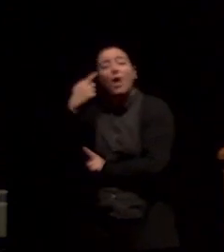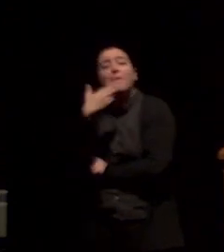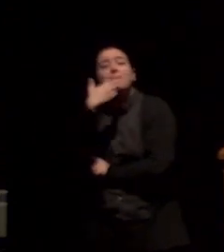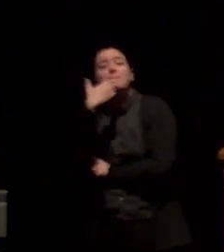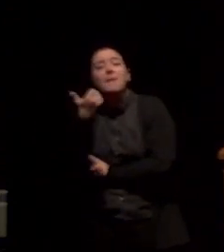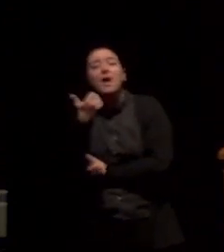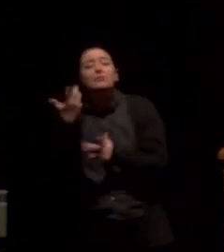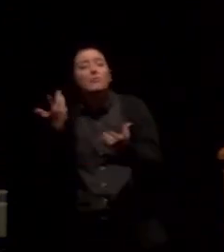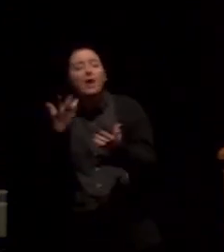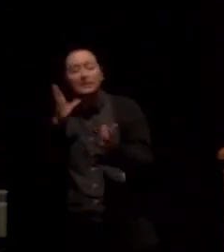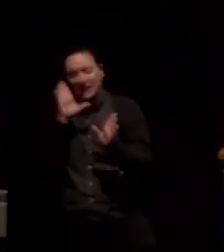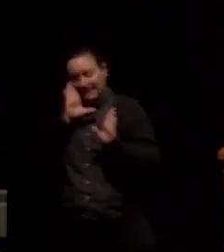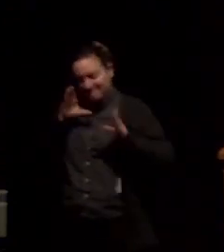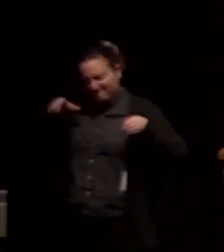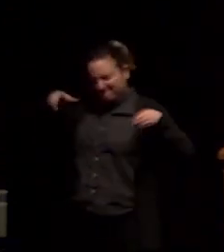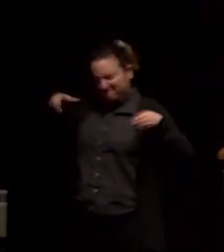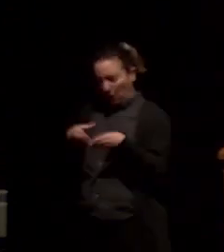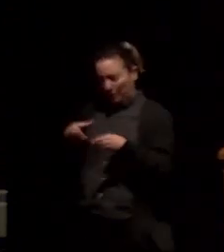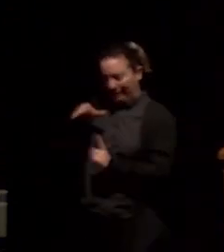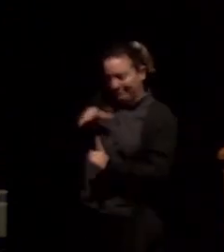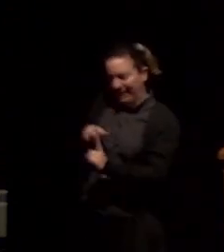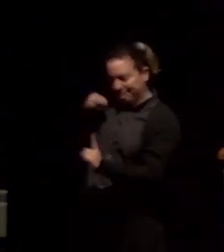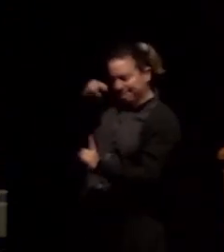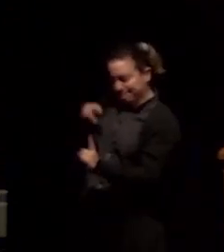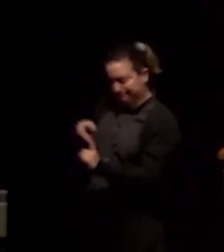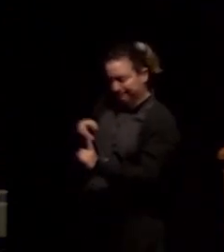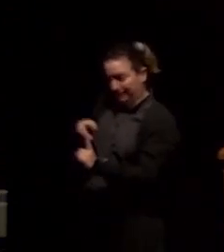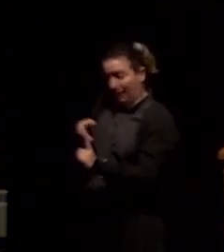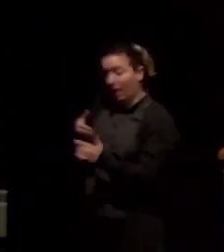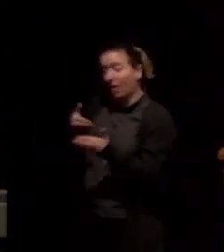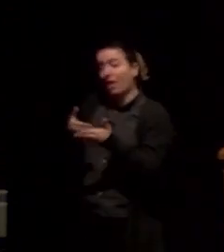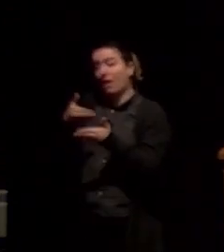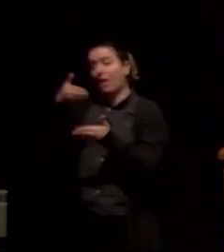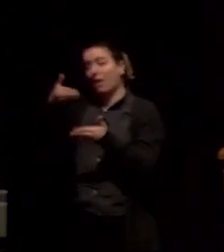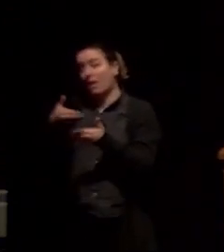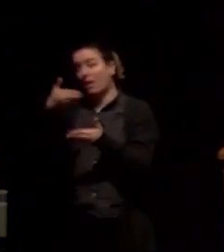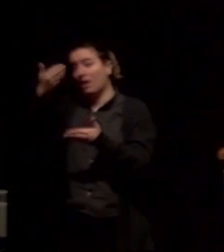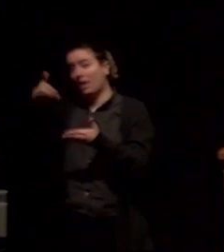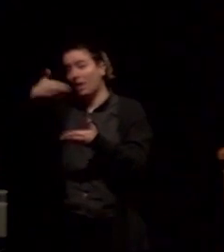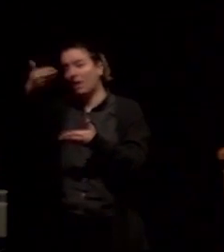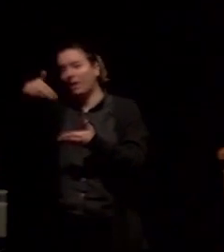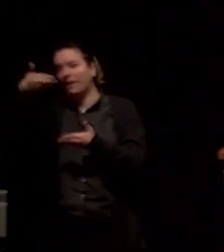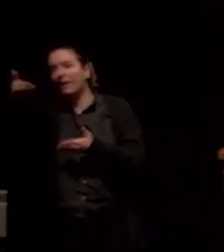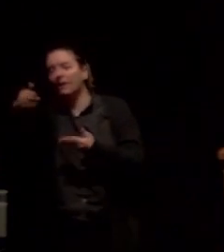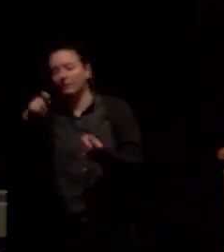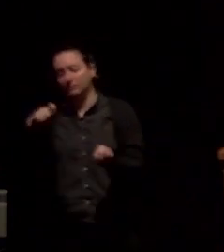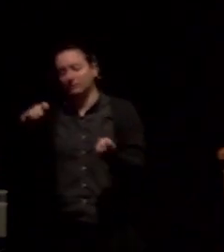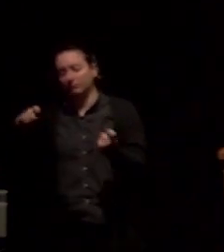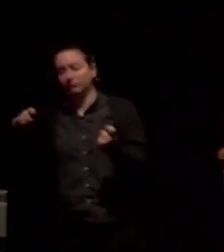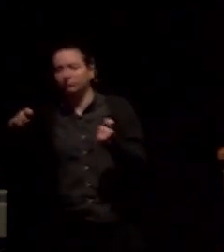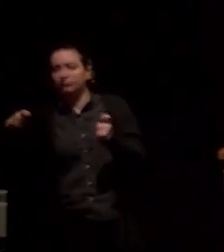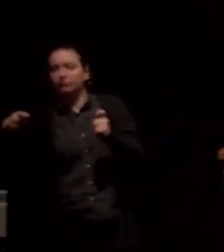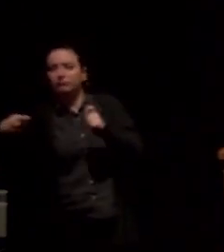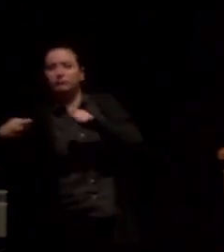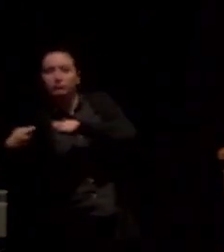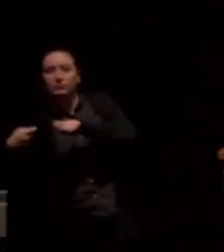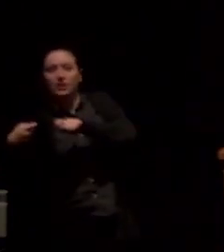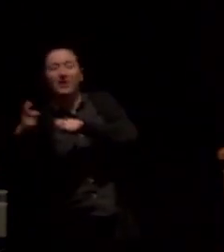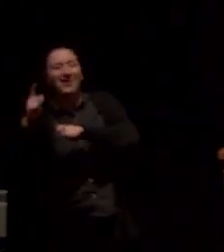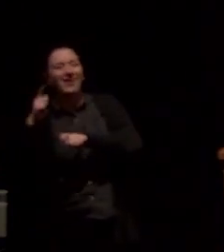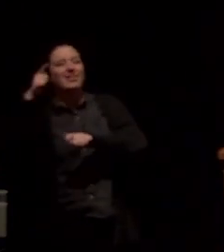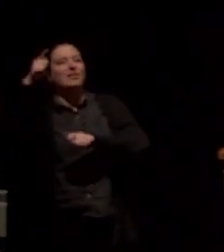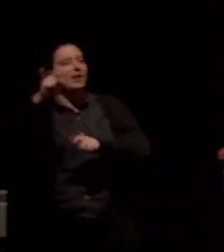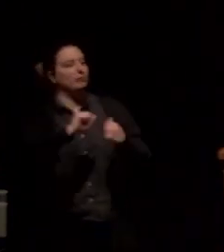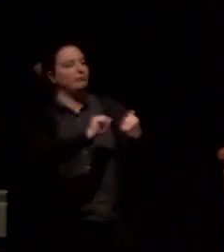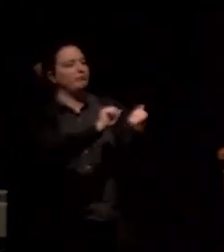then over time revamping and changing the entire system focused on racial equity with the understanding that then you'd be able to address so many other